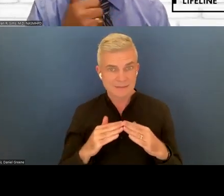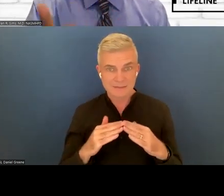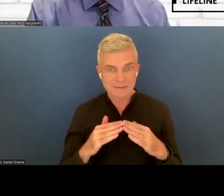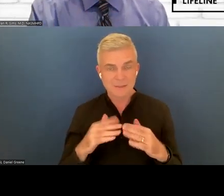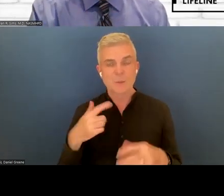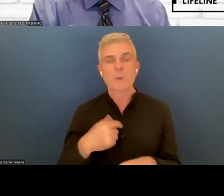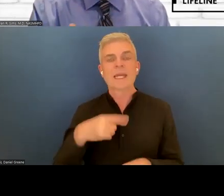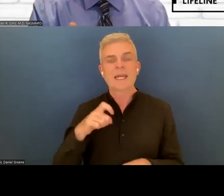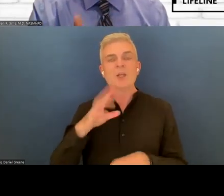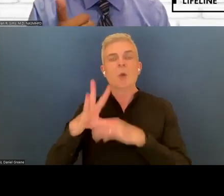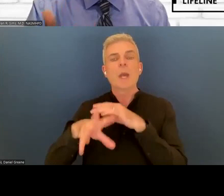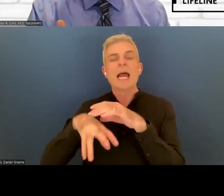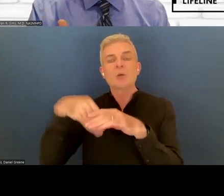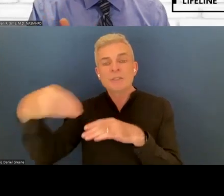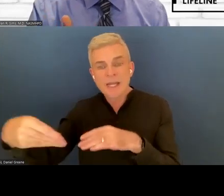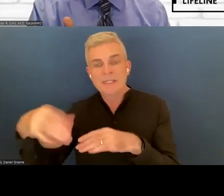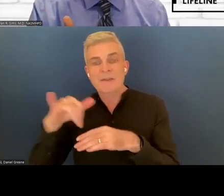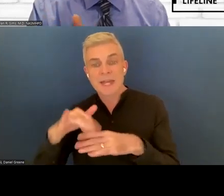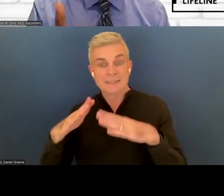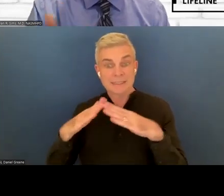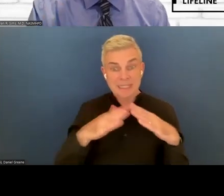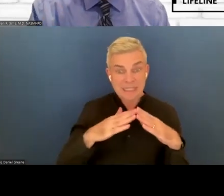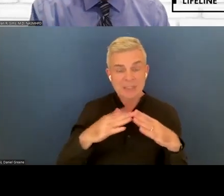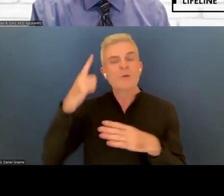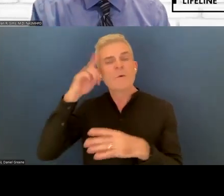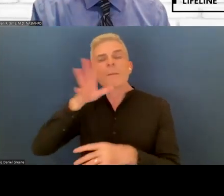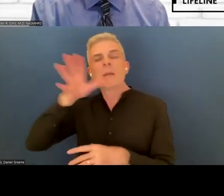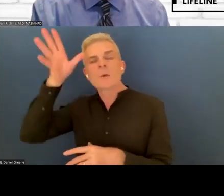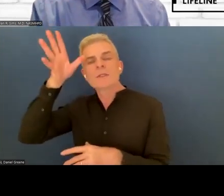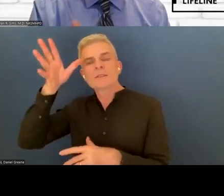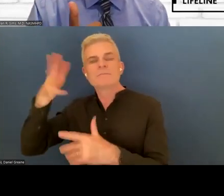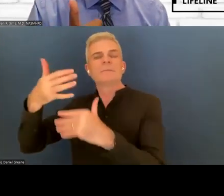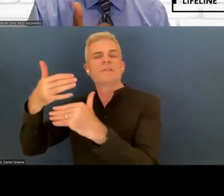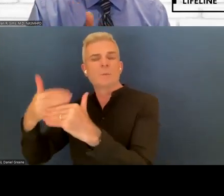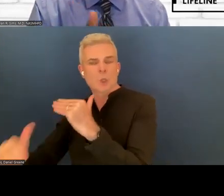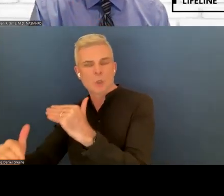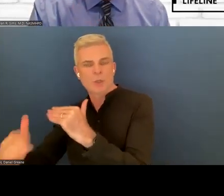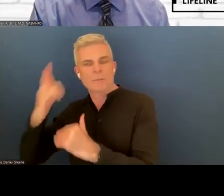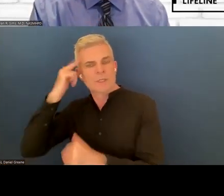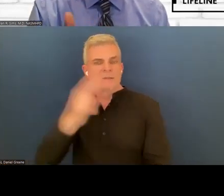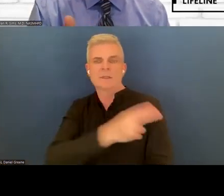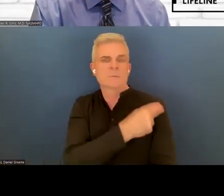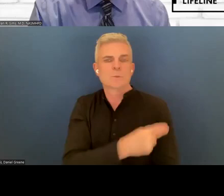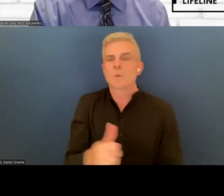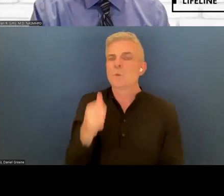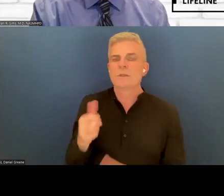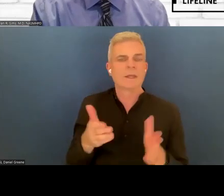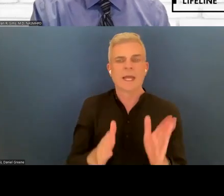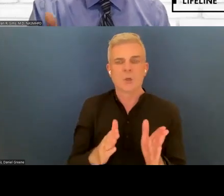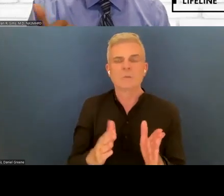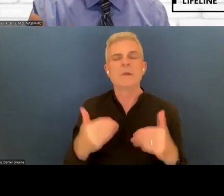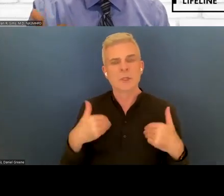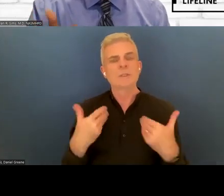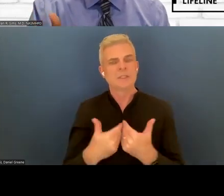to go outside of the city for our parents to give birth because the hospitals refused to allow it. There was a distinct segregation from within that